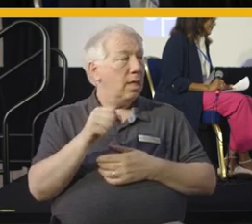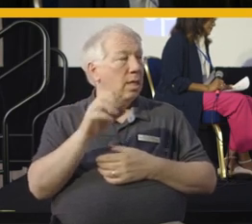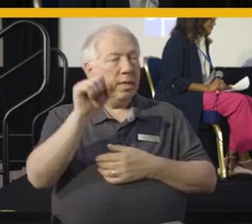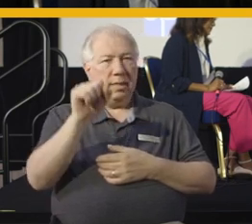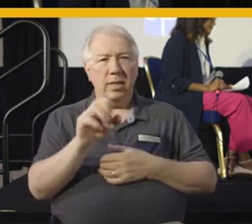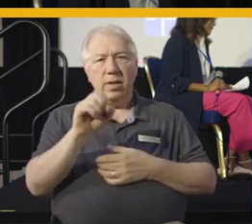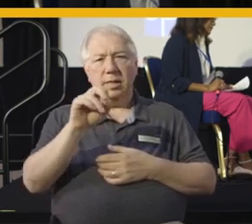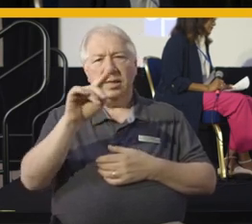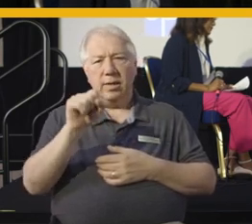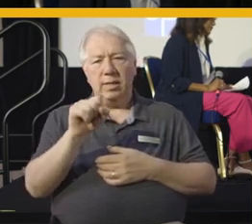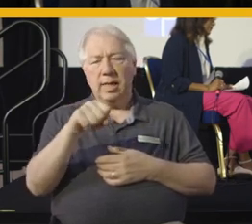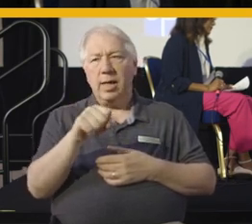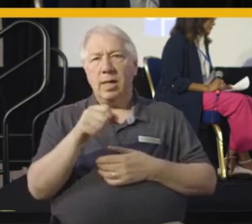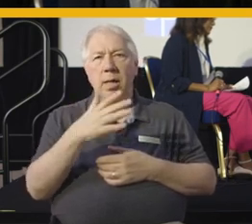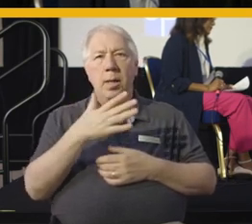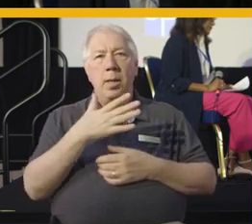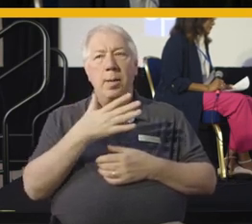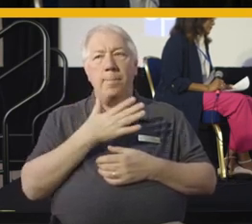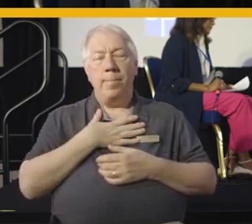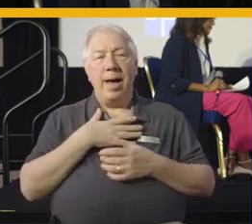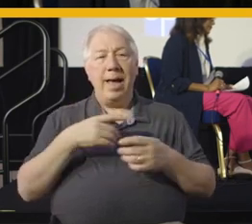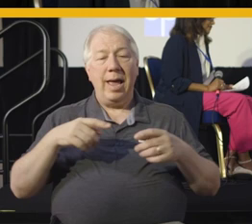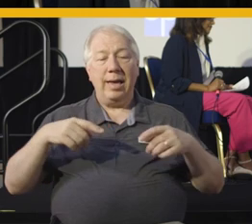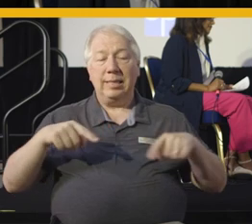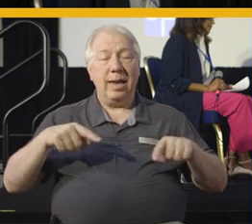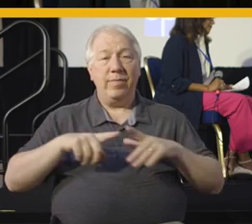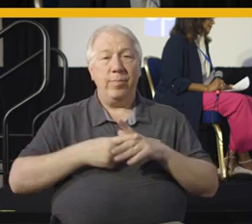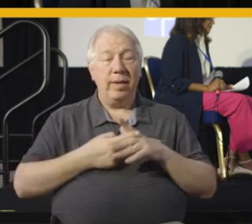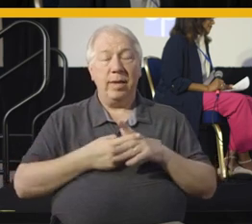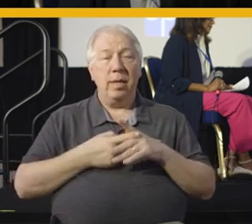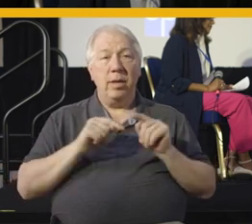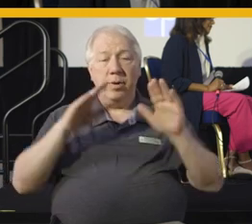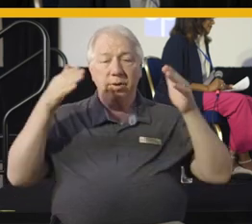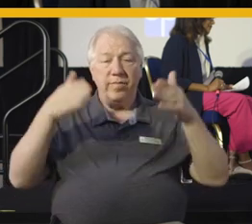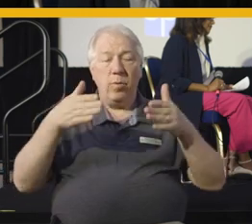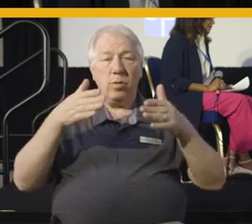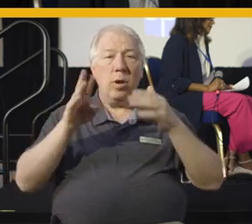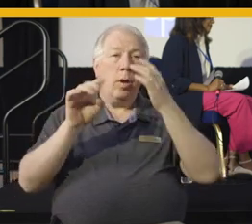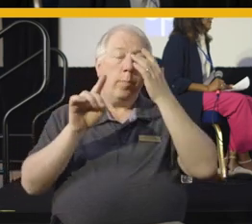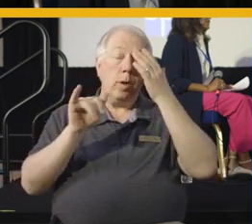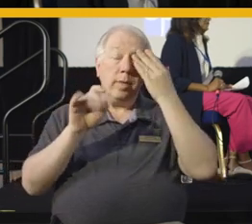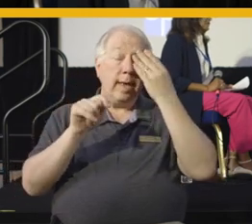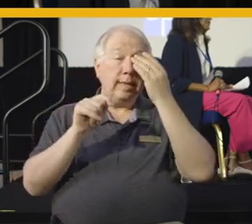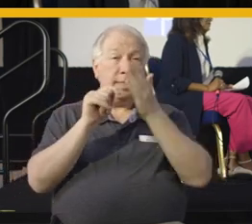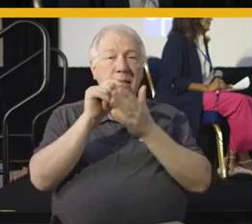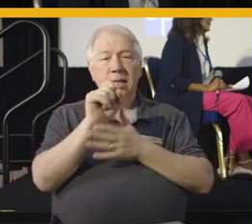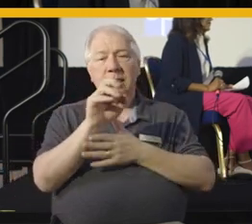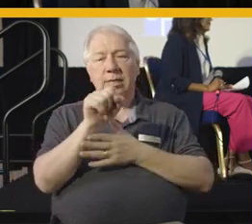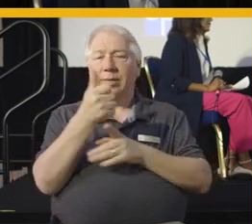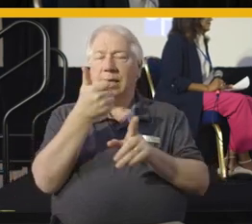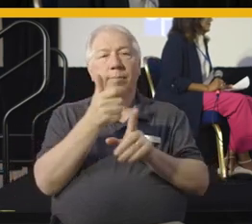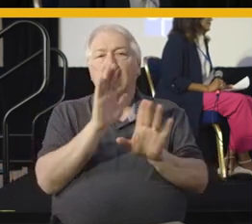Southern Sounds. My anxiety from the very beginning was, you know, trying to focus on a broadcast series, which in and of itself was a